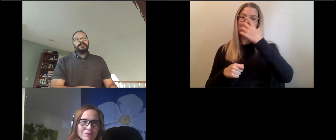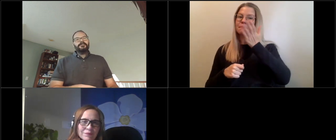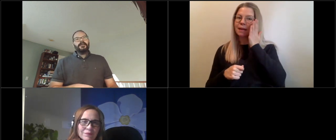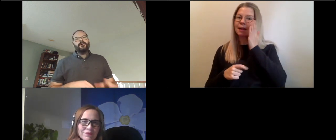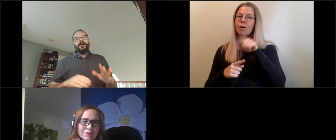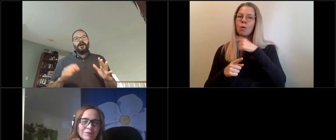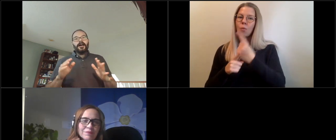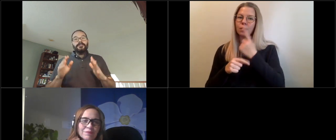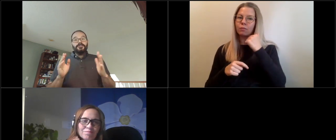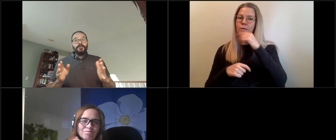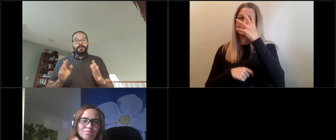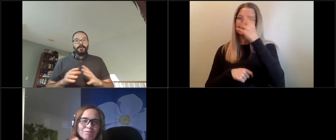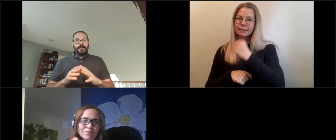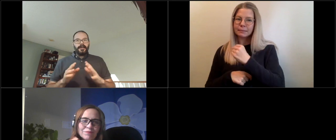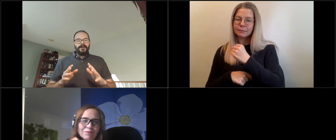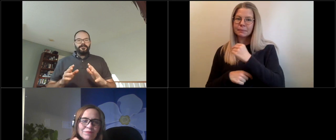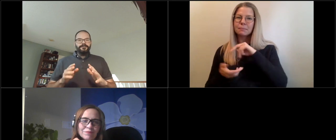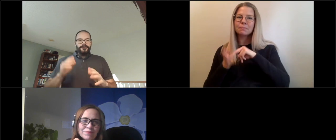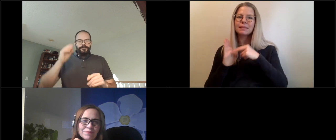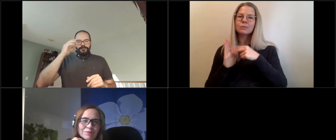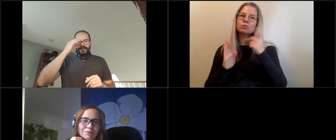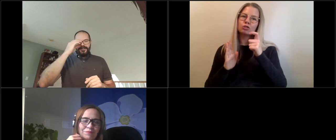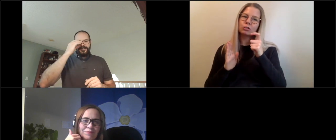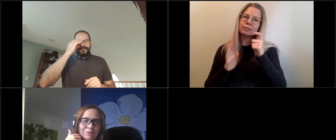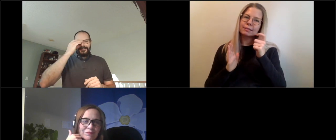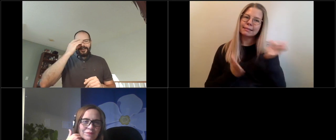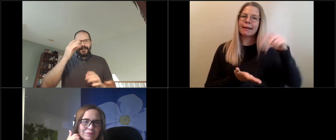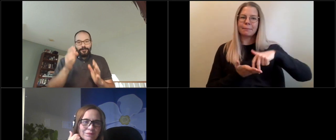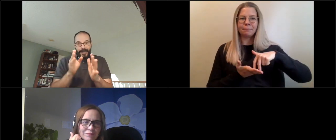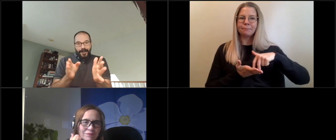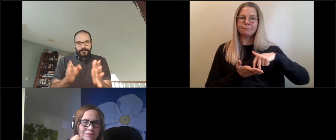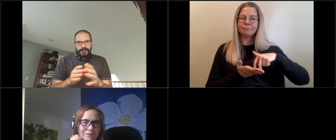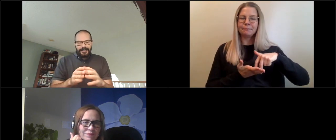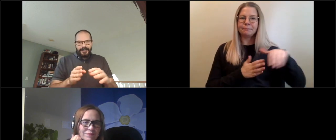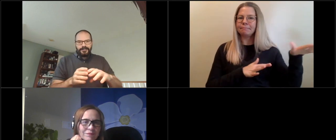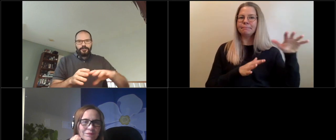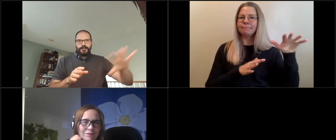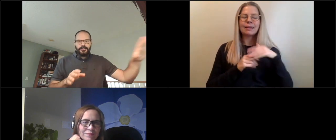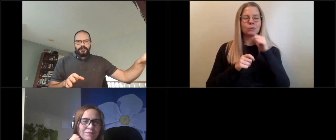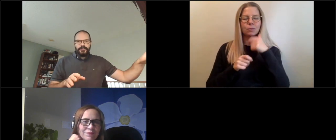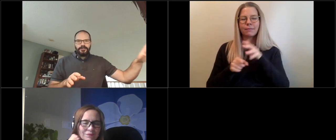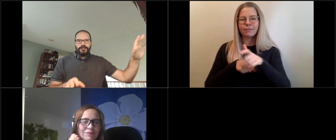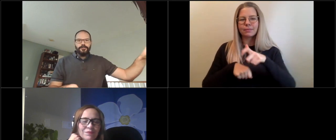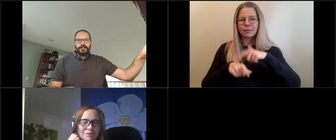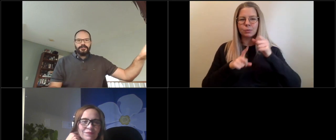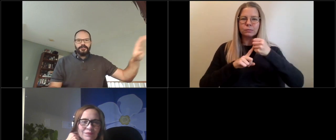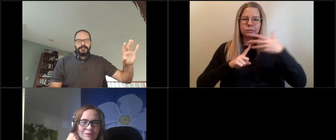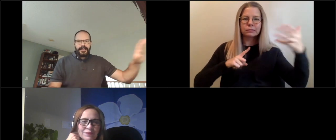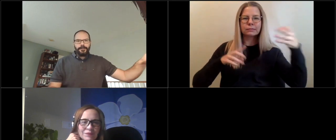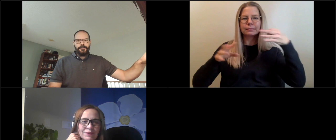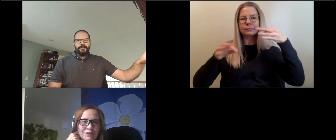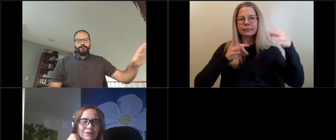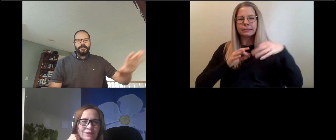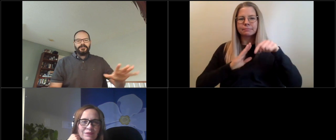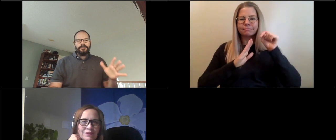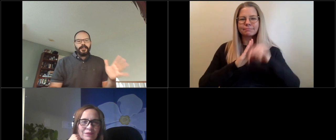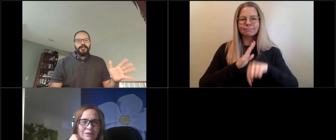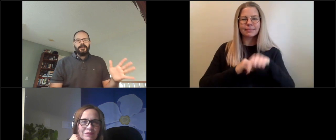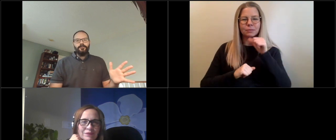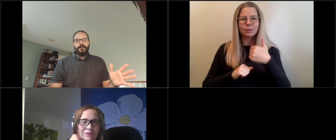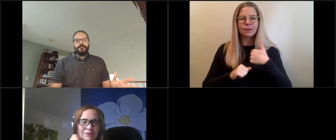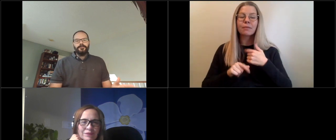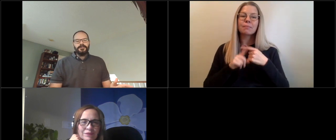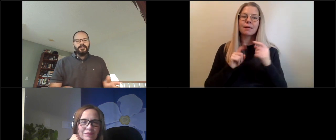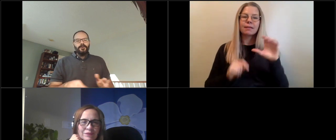of bed. Now, I don't have the time now to get into it in too much depth, but